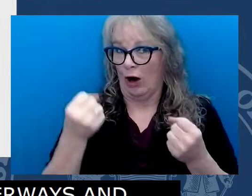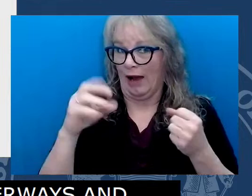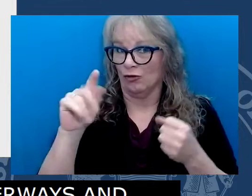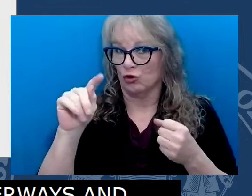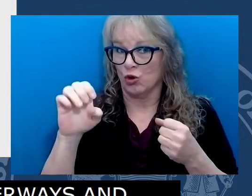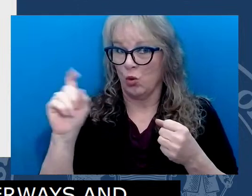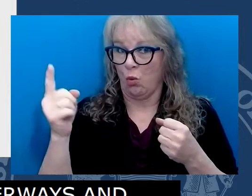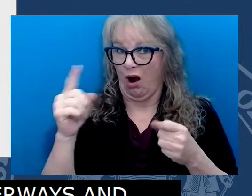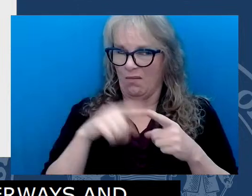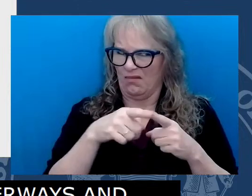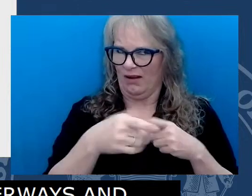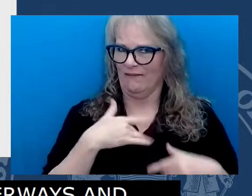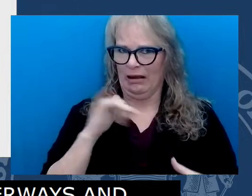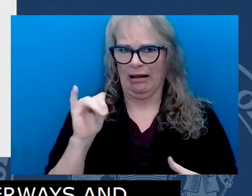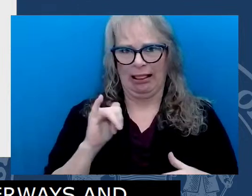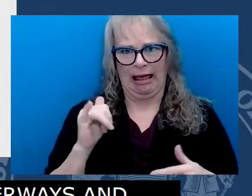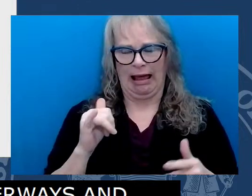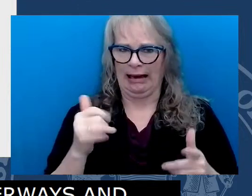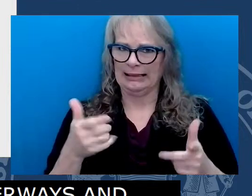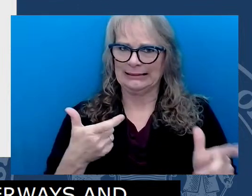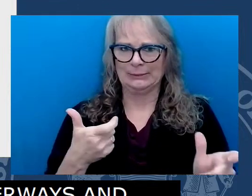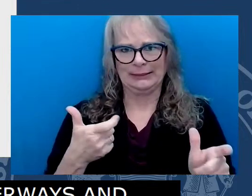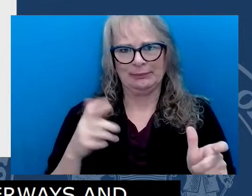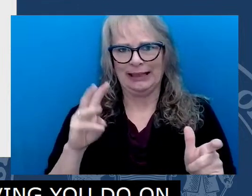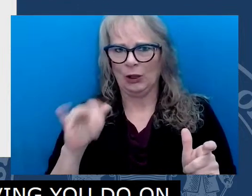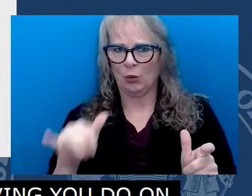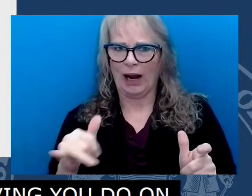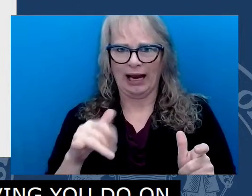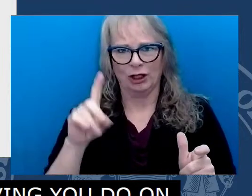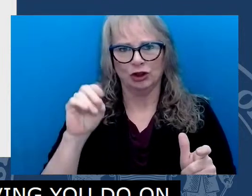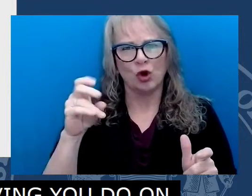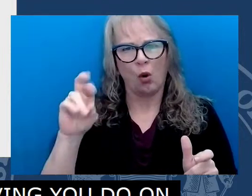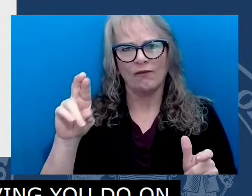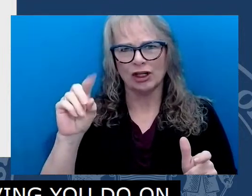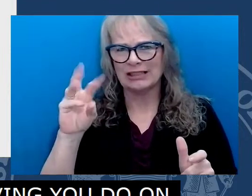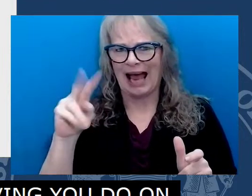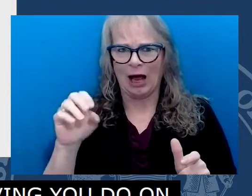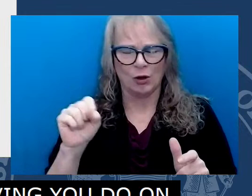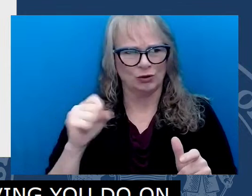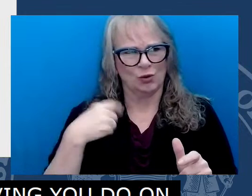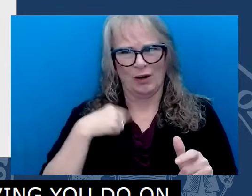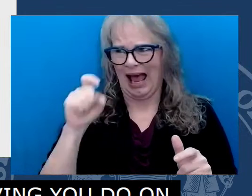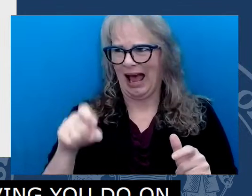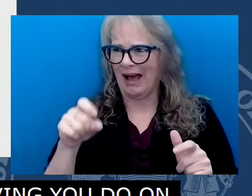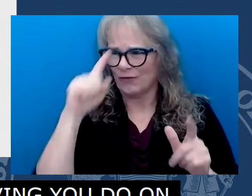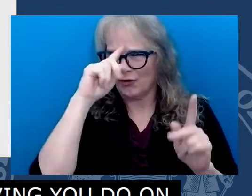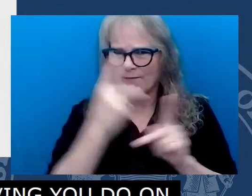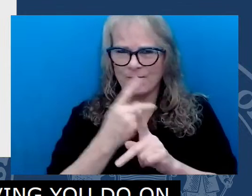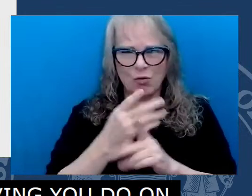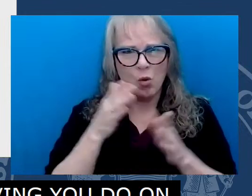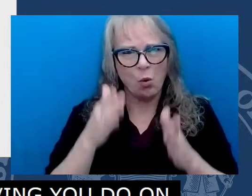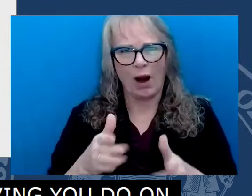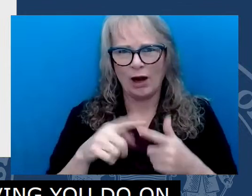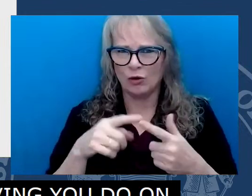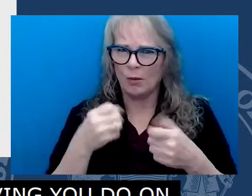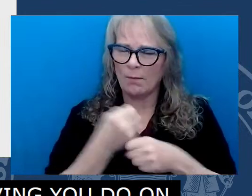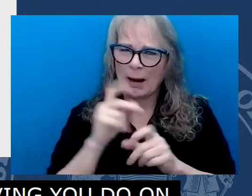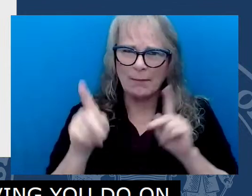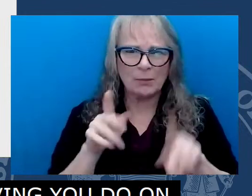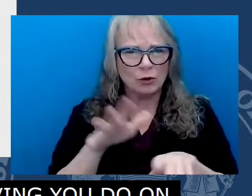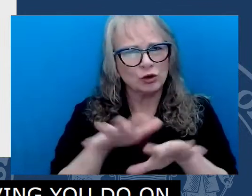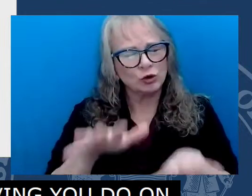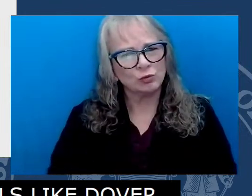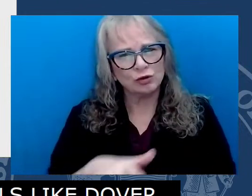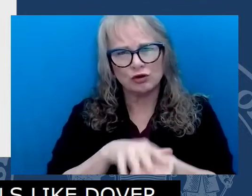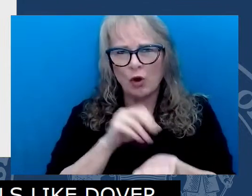know, it feels like Dover down some days, and so somehow we've got to slow people down. We've just had a terrible time the last